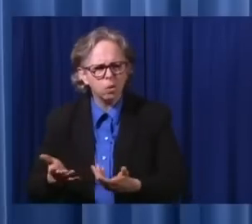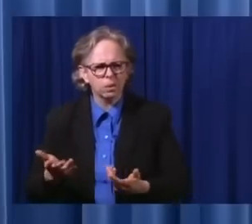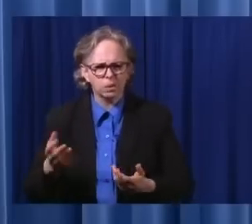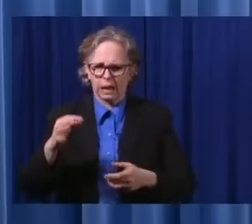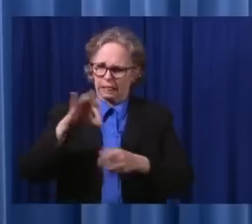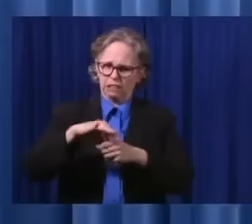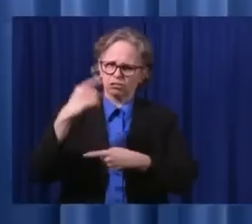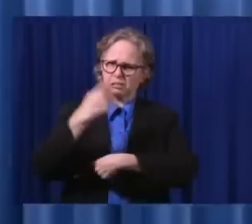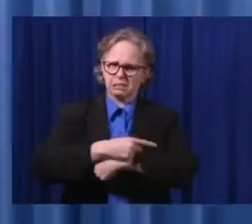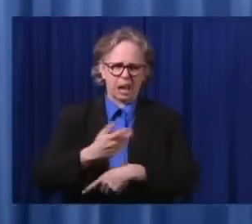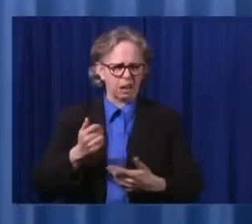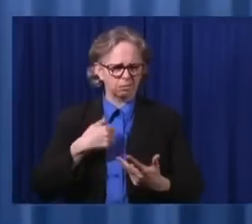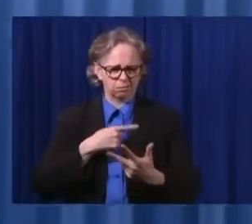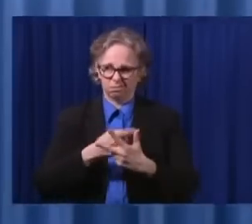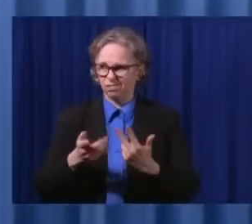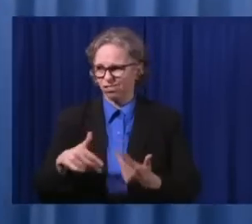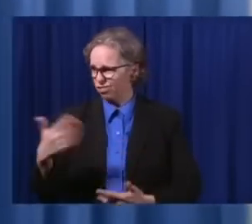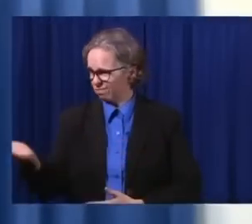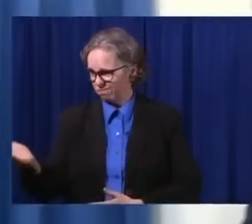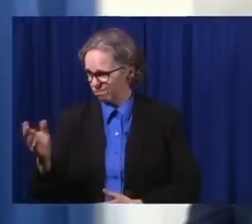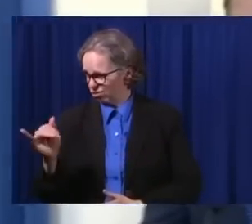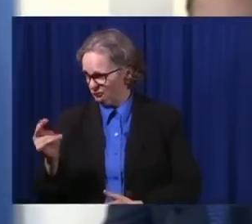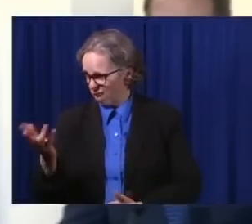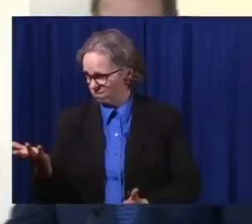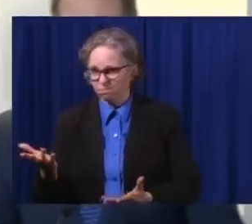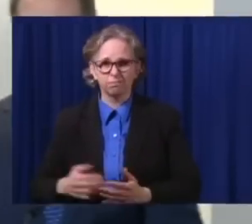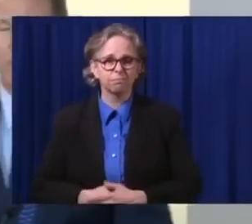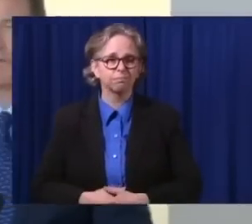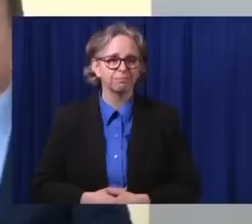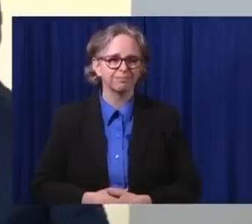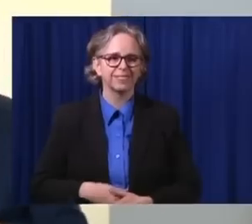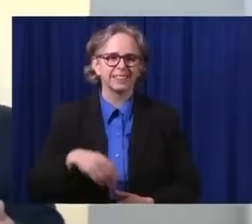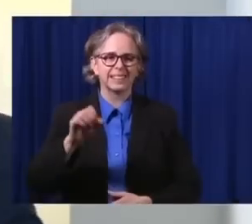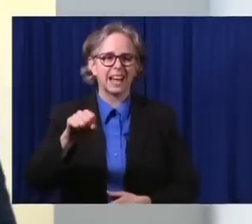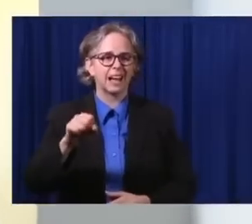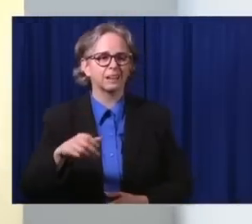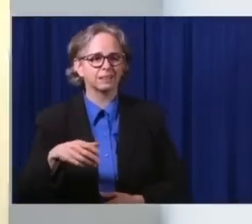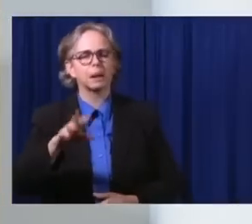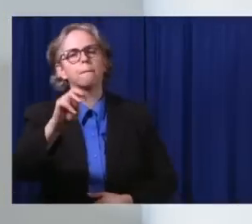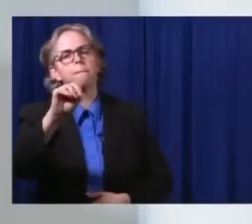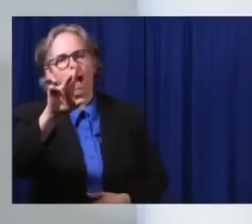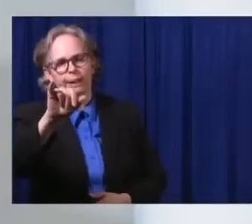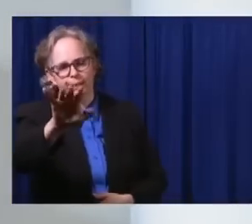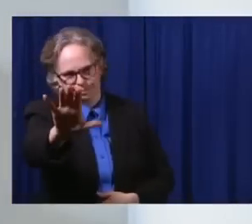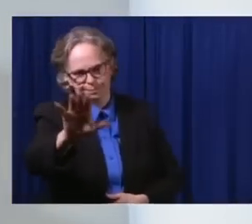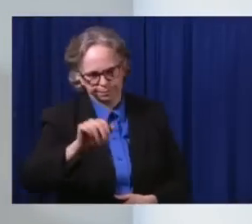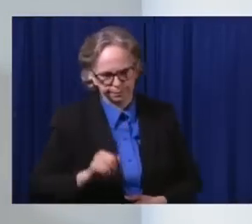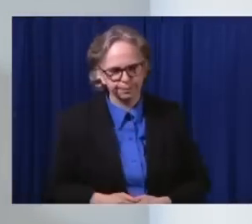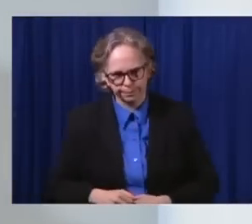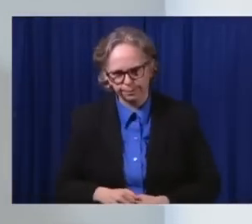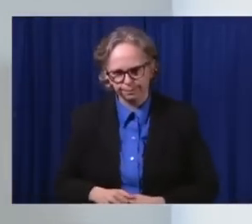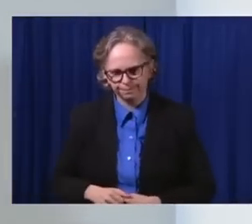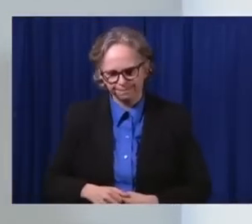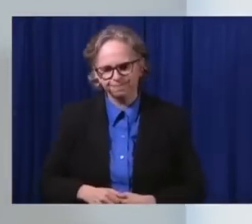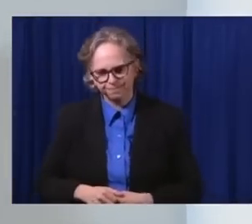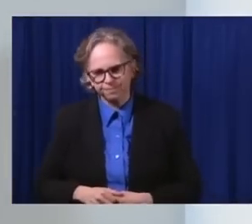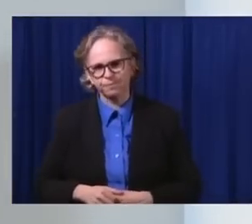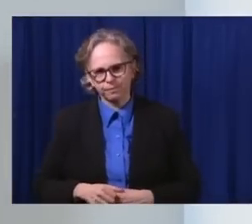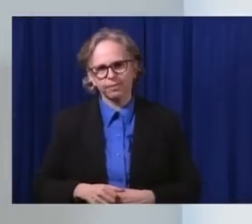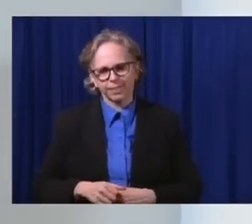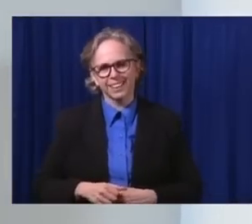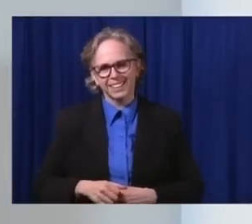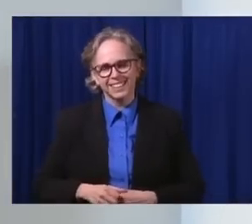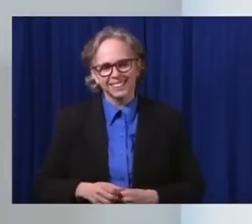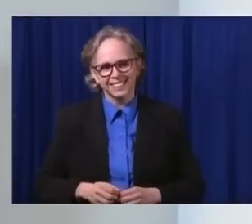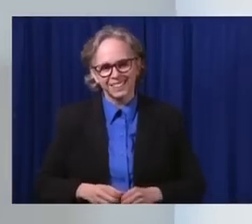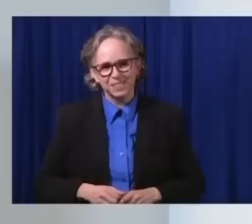John? Thanks, Governor. Molly, this is actually, I think this answer can make everybody